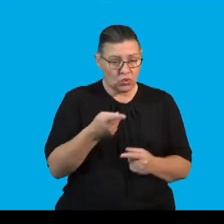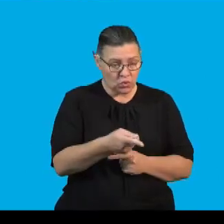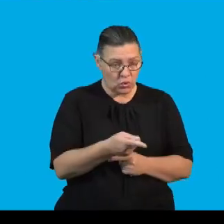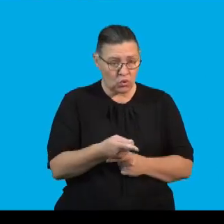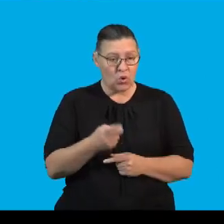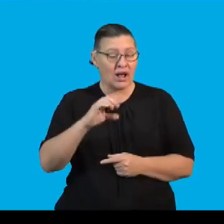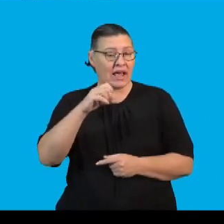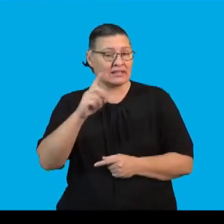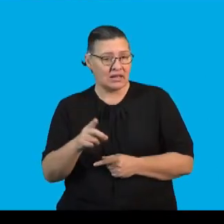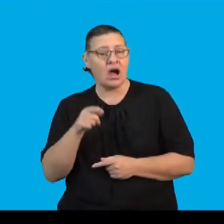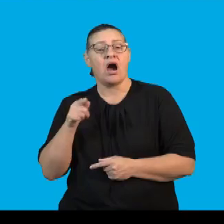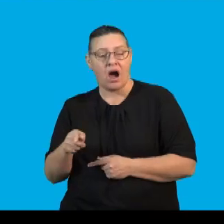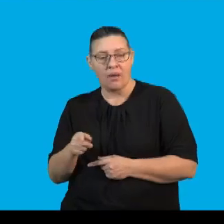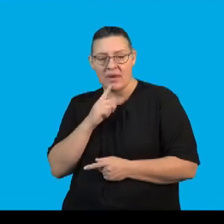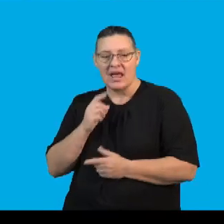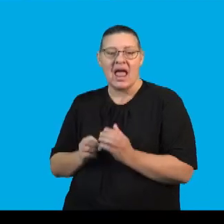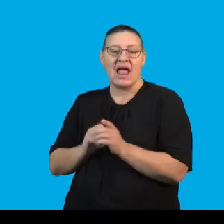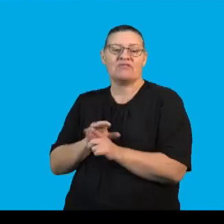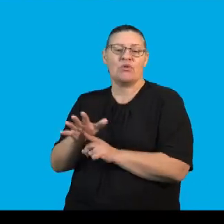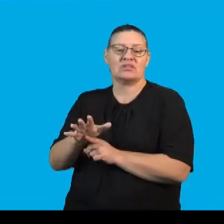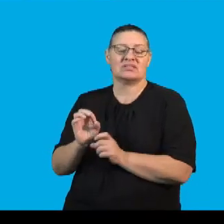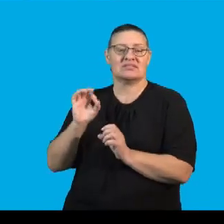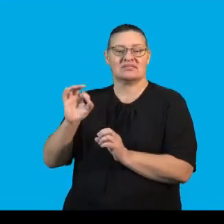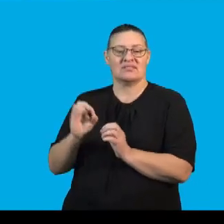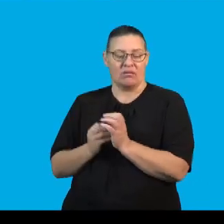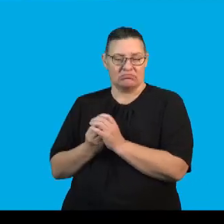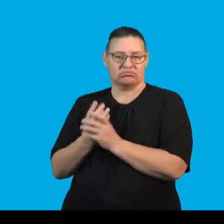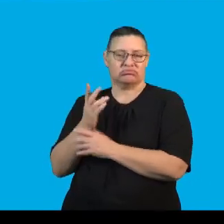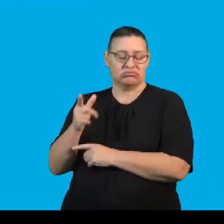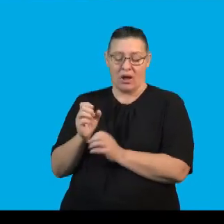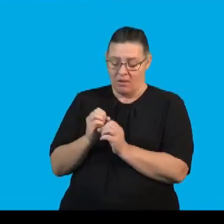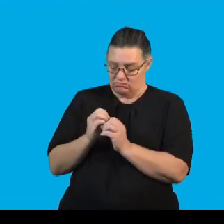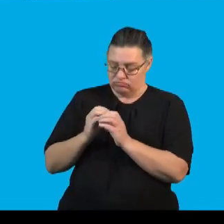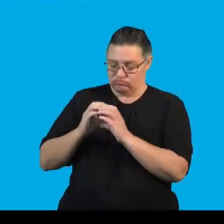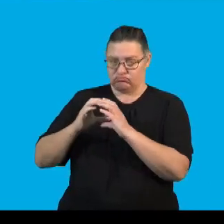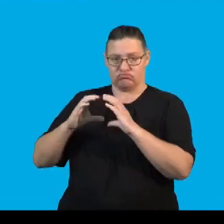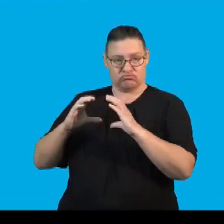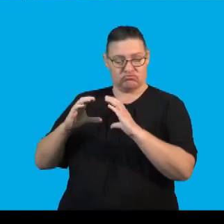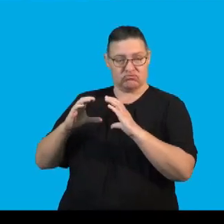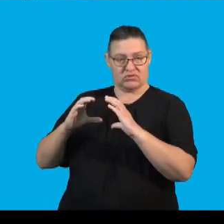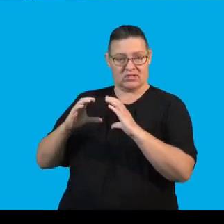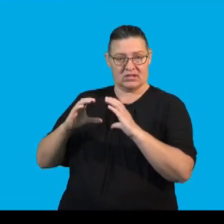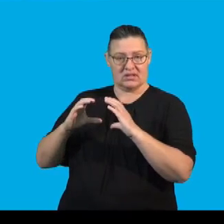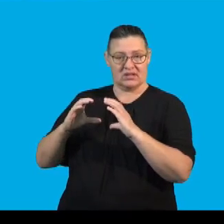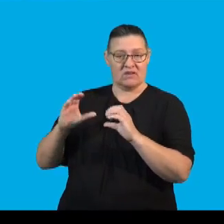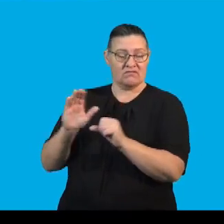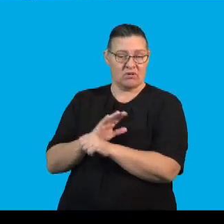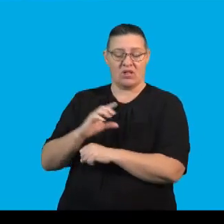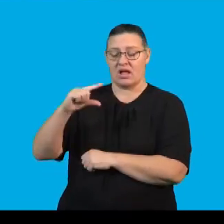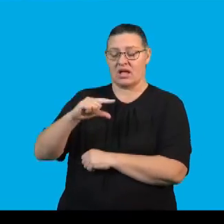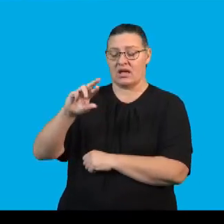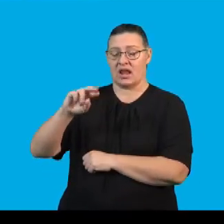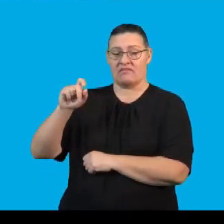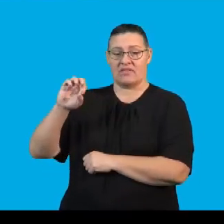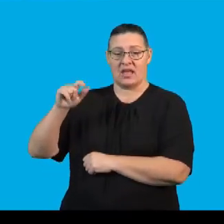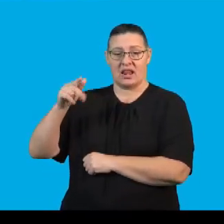by the pituitary gland will influence the development of the follicle. Once the follicle grows to become Graafian